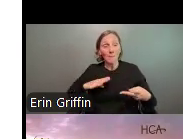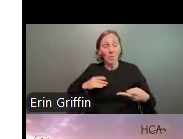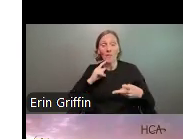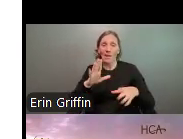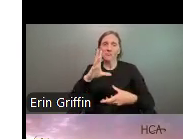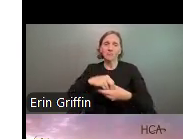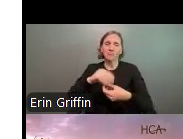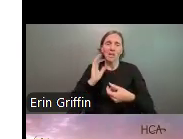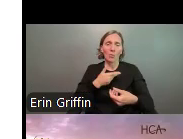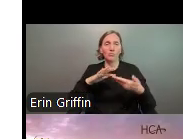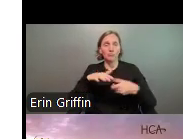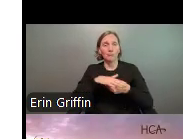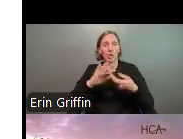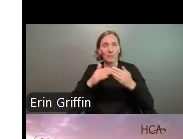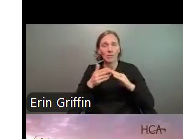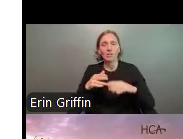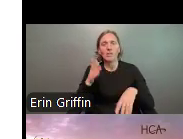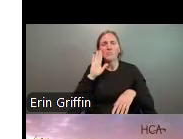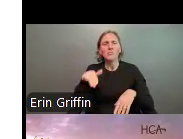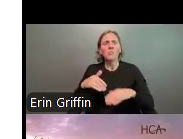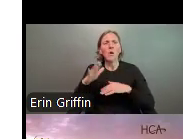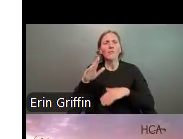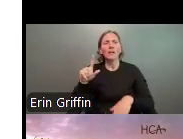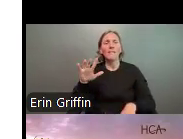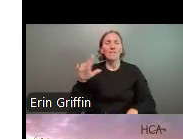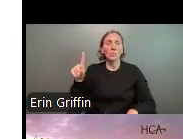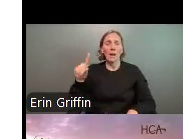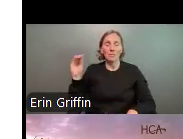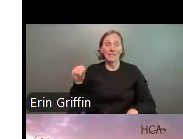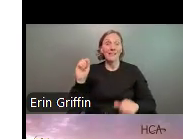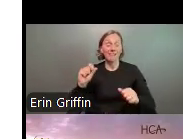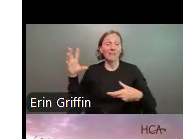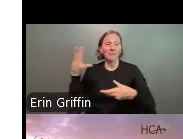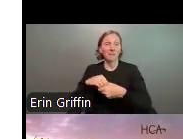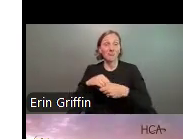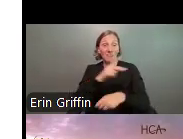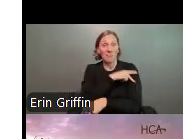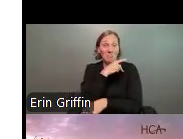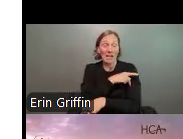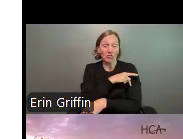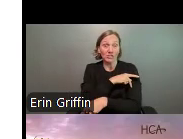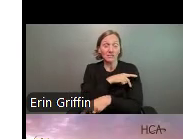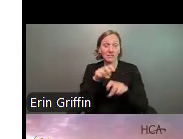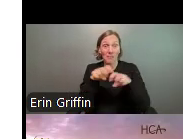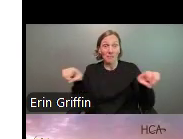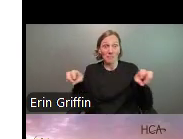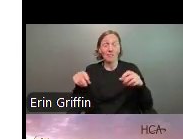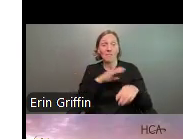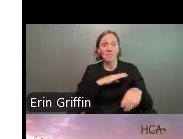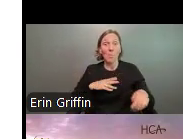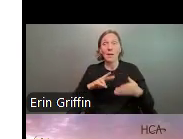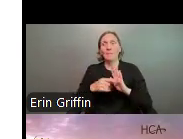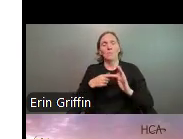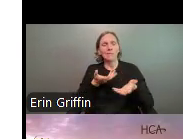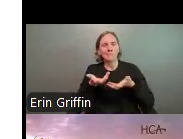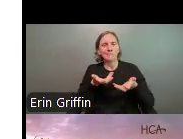folks know that over 51% of CHC boards consist of patients, and it allows us to integrate with community health centers to